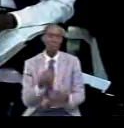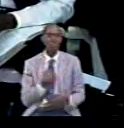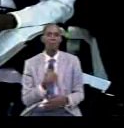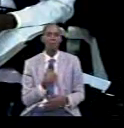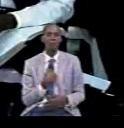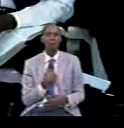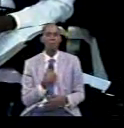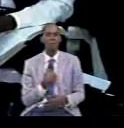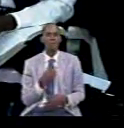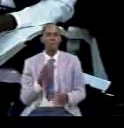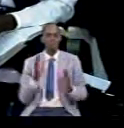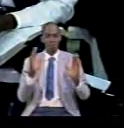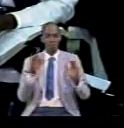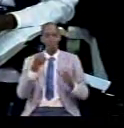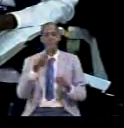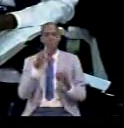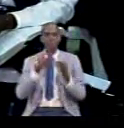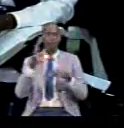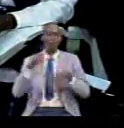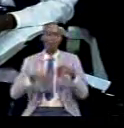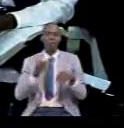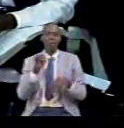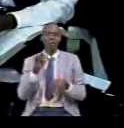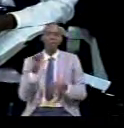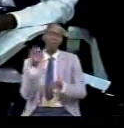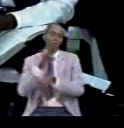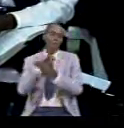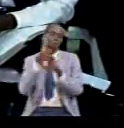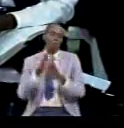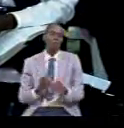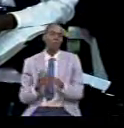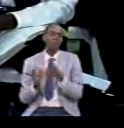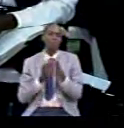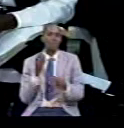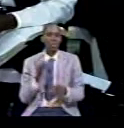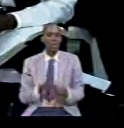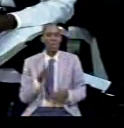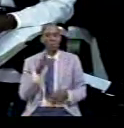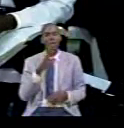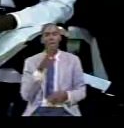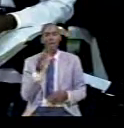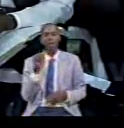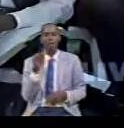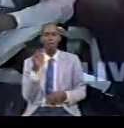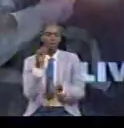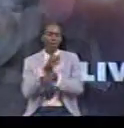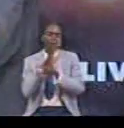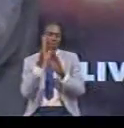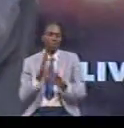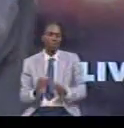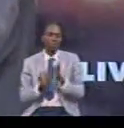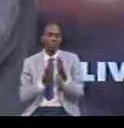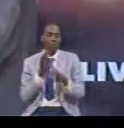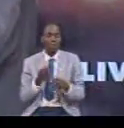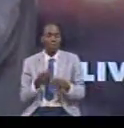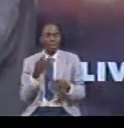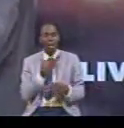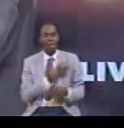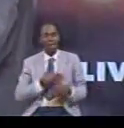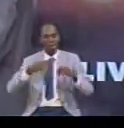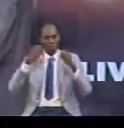You are more than a conqueror. Yeah. You are an overcomer. Yeah. And the power of the Lord will keep